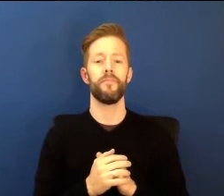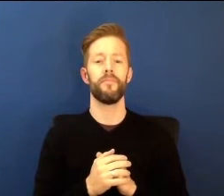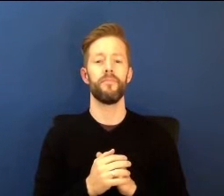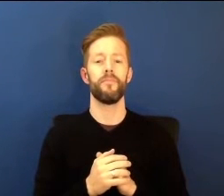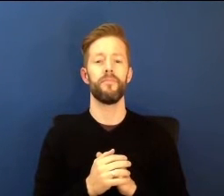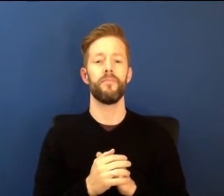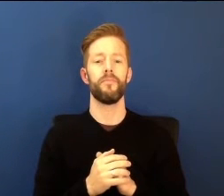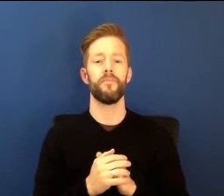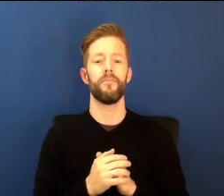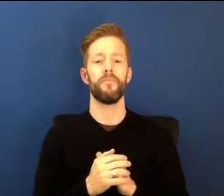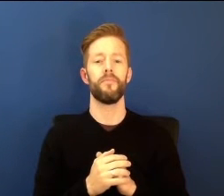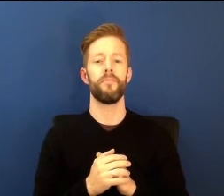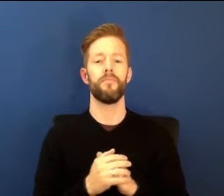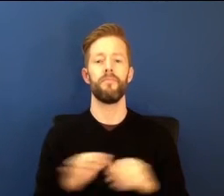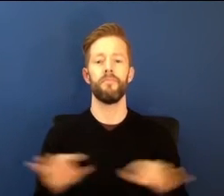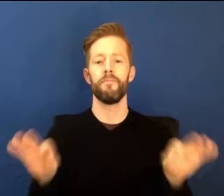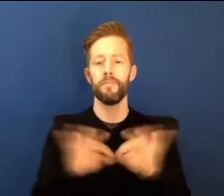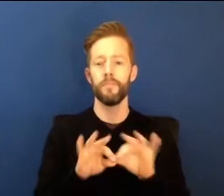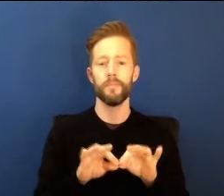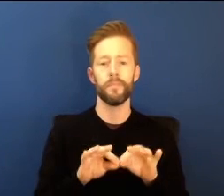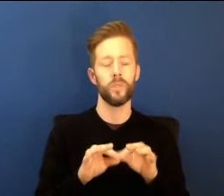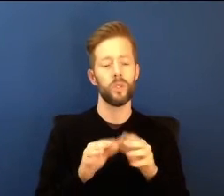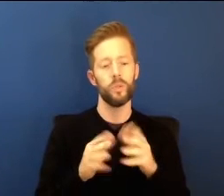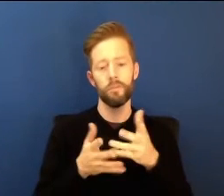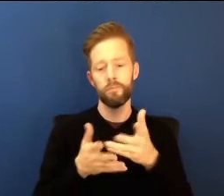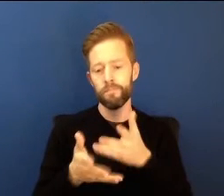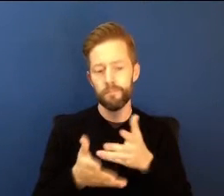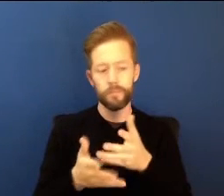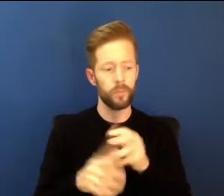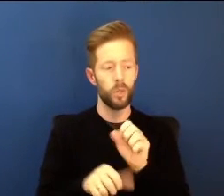I think it's just important to work